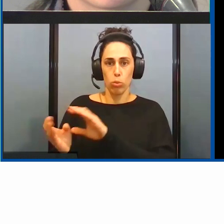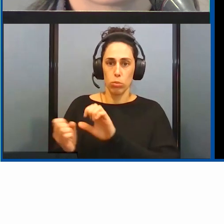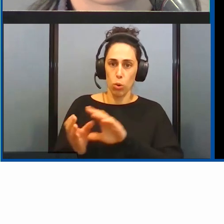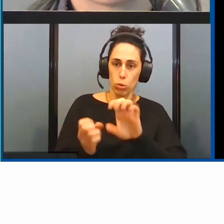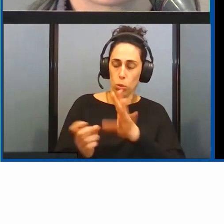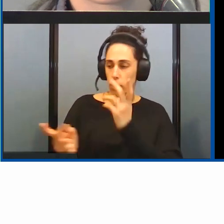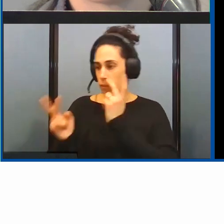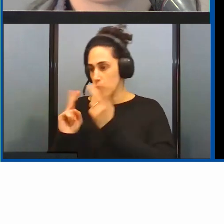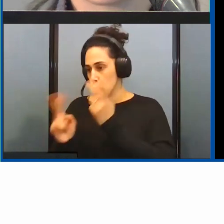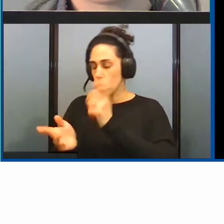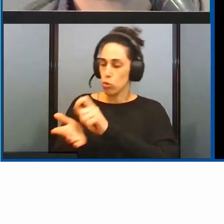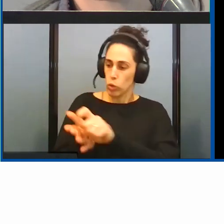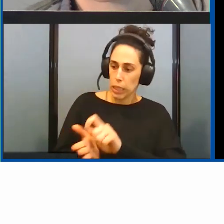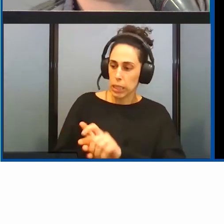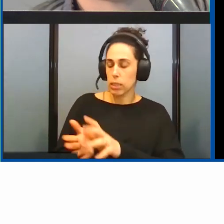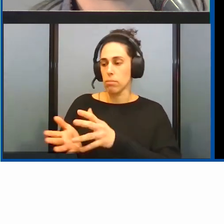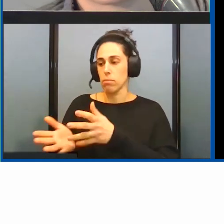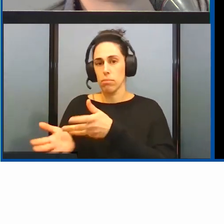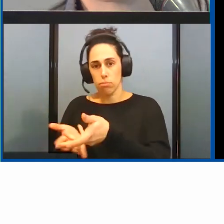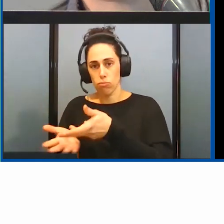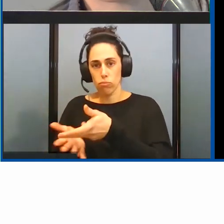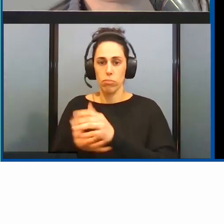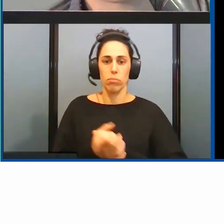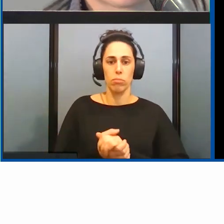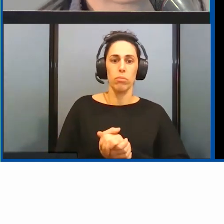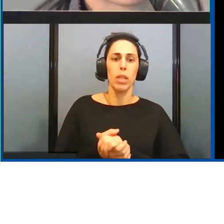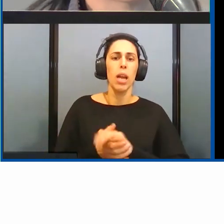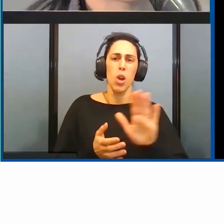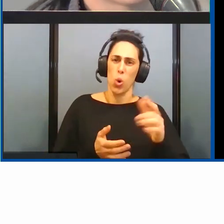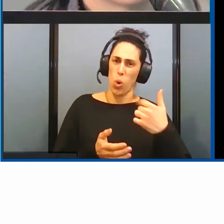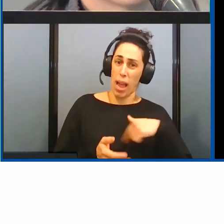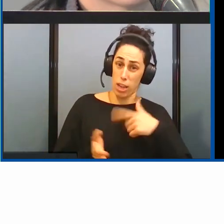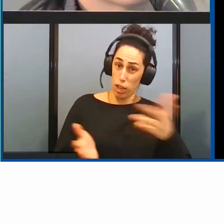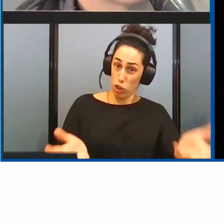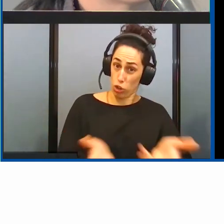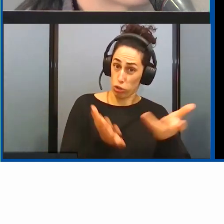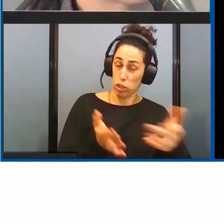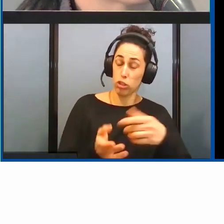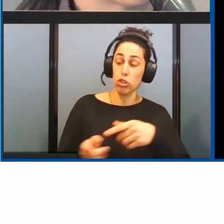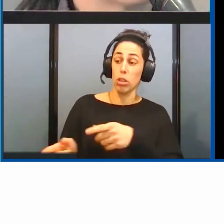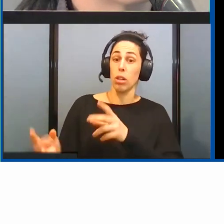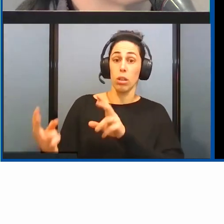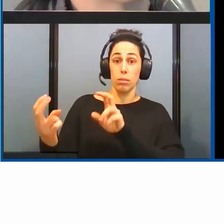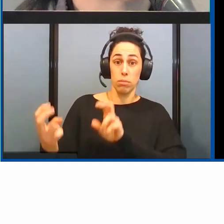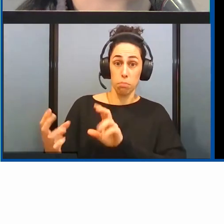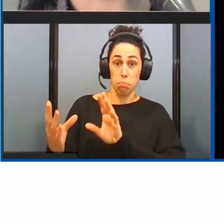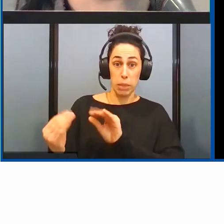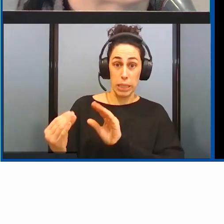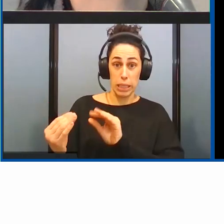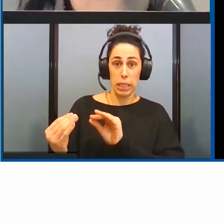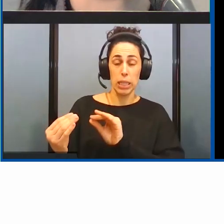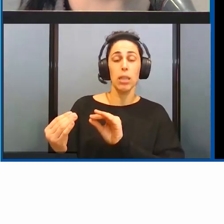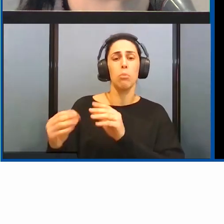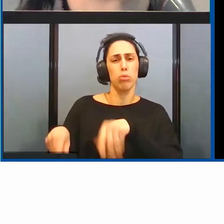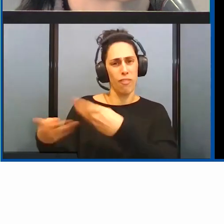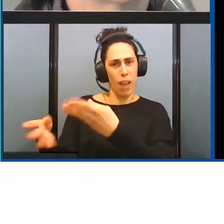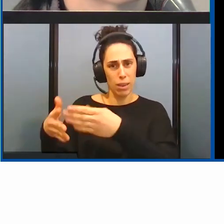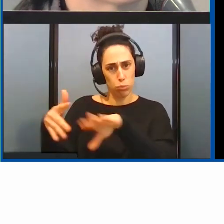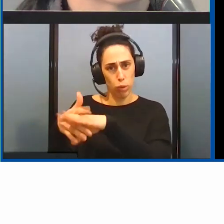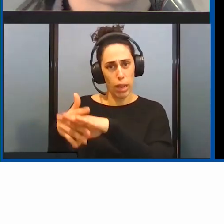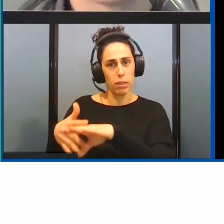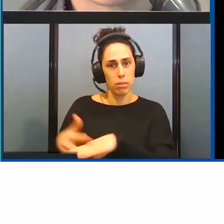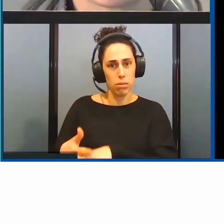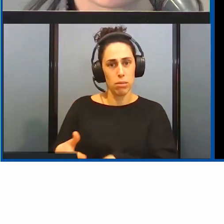because a lot of the clients that we speak with have a lot of trauma in their backgrounds, and that it can get overwhelming really fast. And so